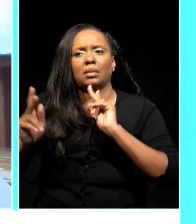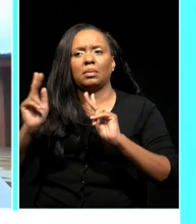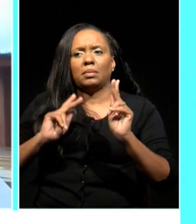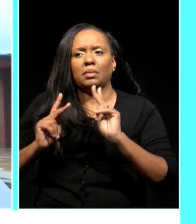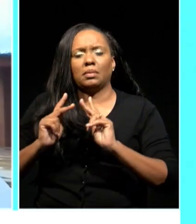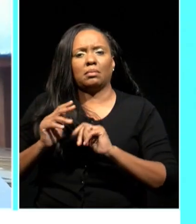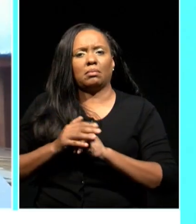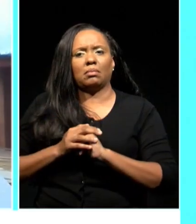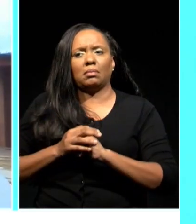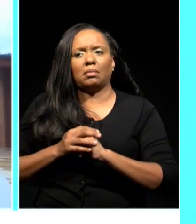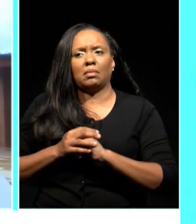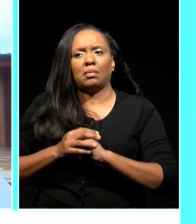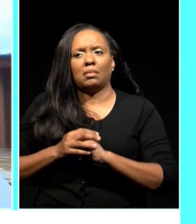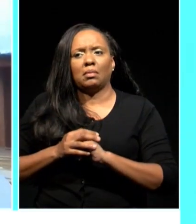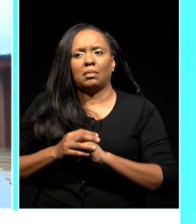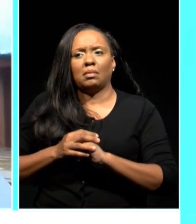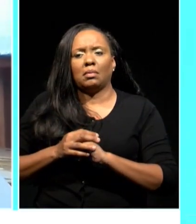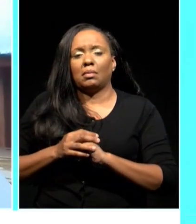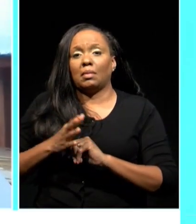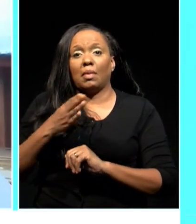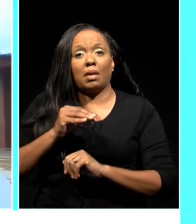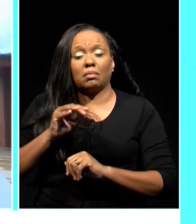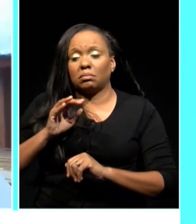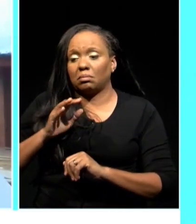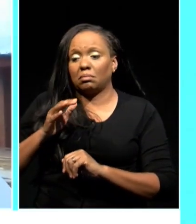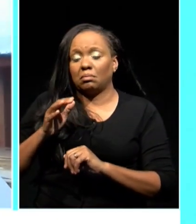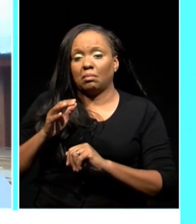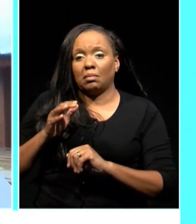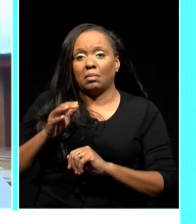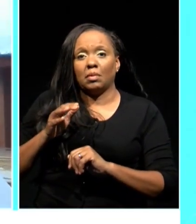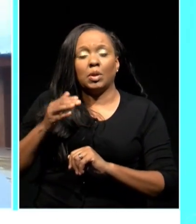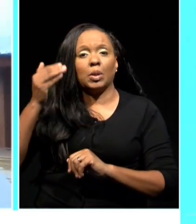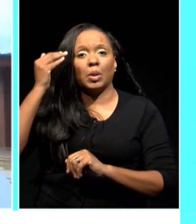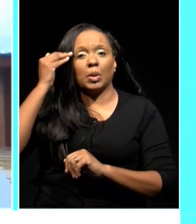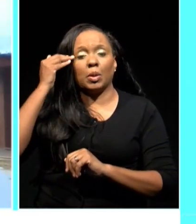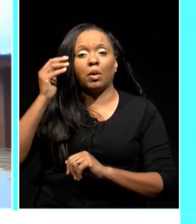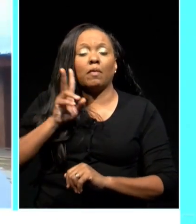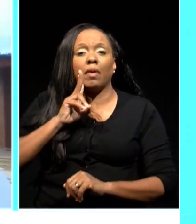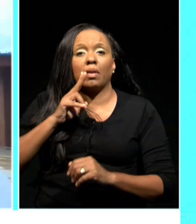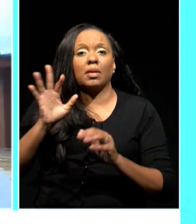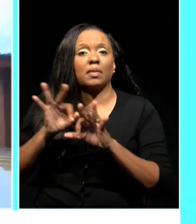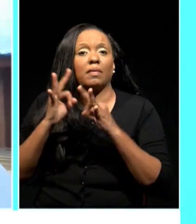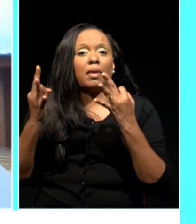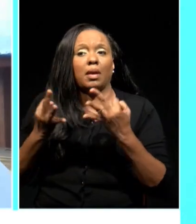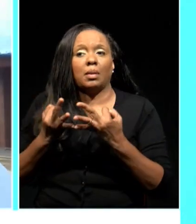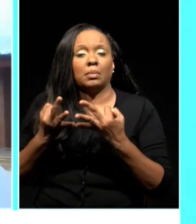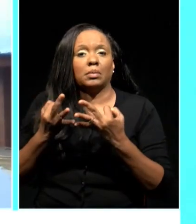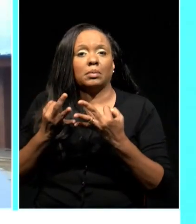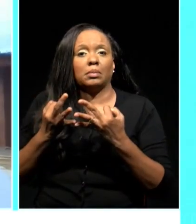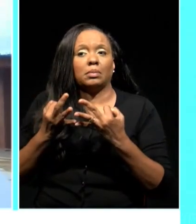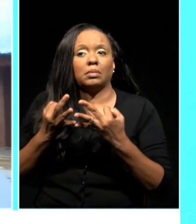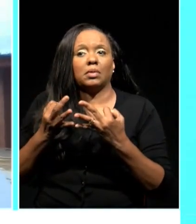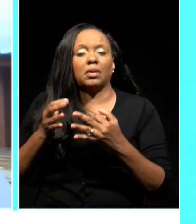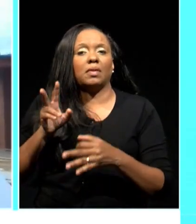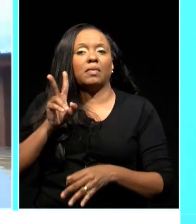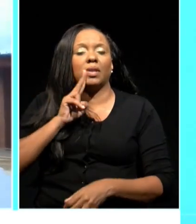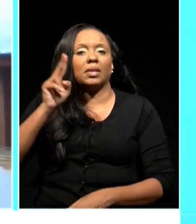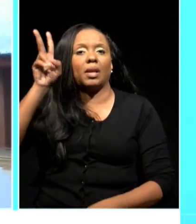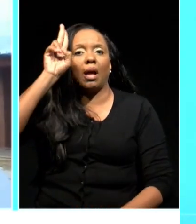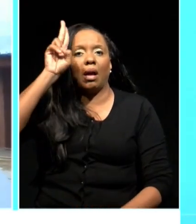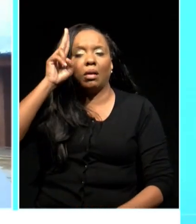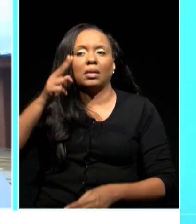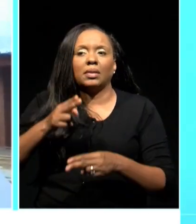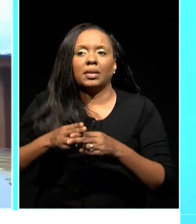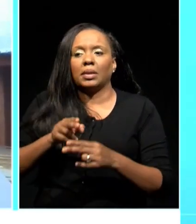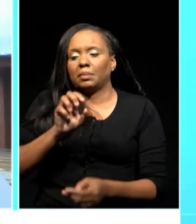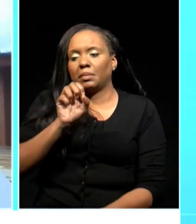member, uh, Philip Graves. Sir Philip Graves. He is her uncle, and I